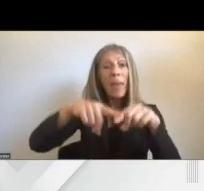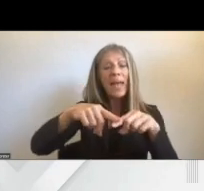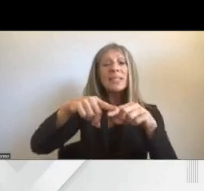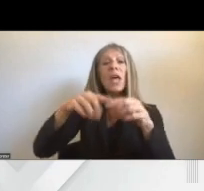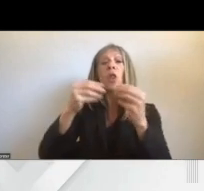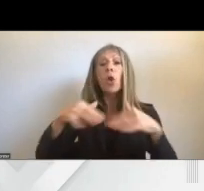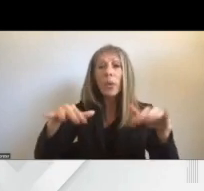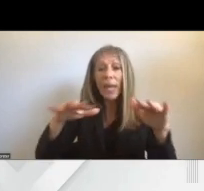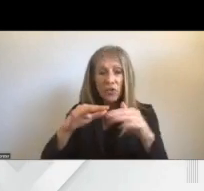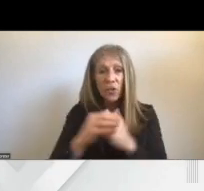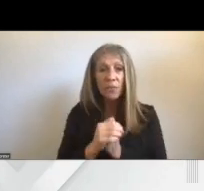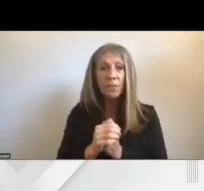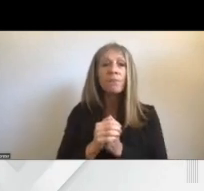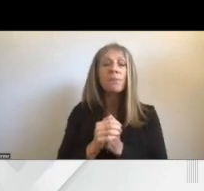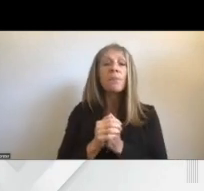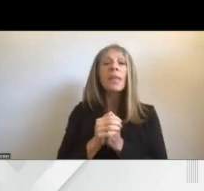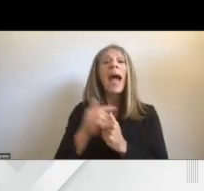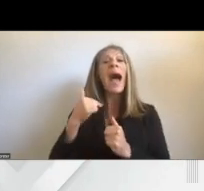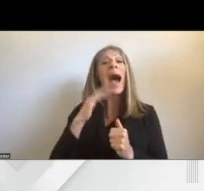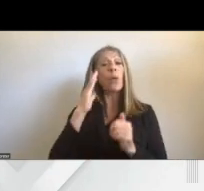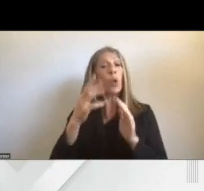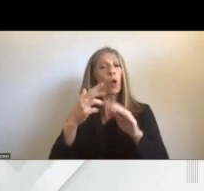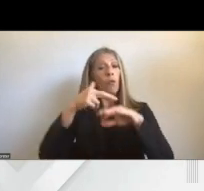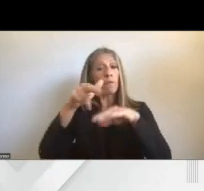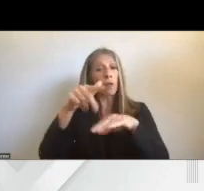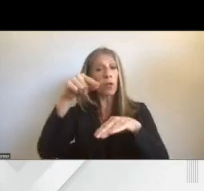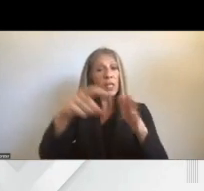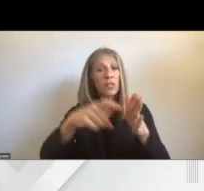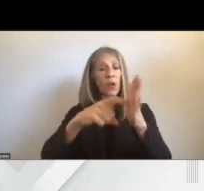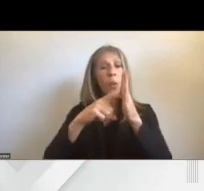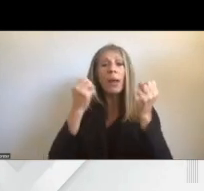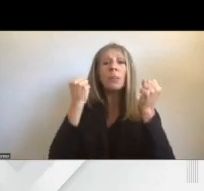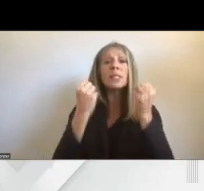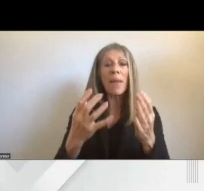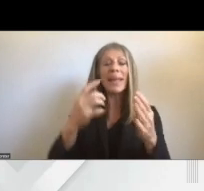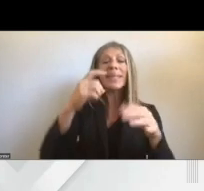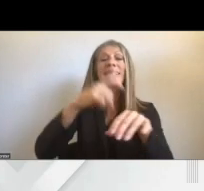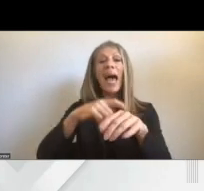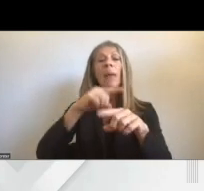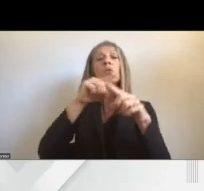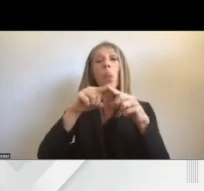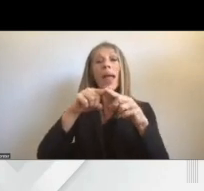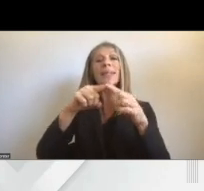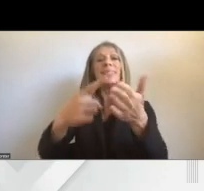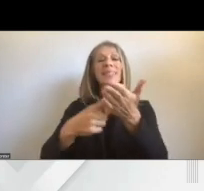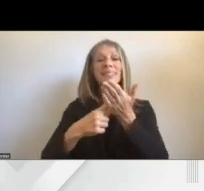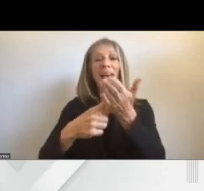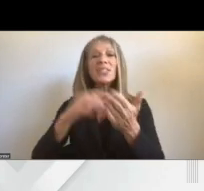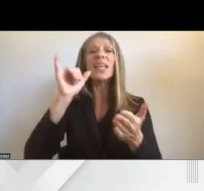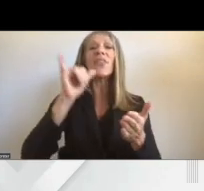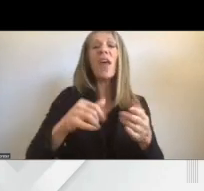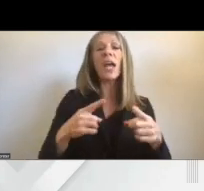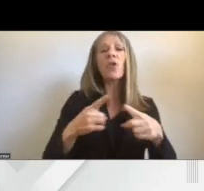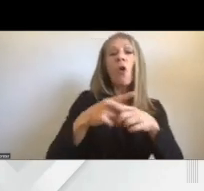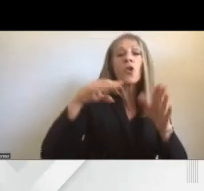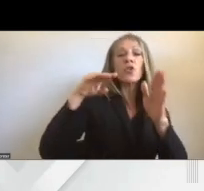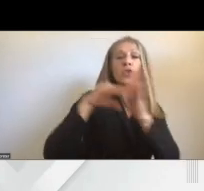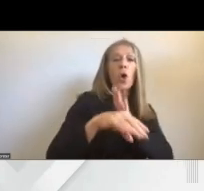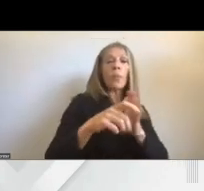crosswalk. And I will refer to these requirements multiple times when discussing the cross slope requirements at curb